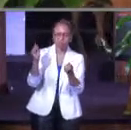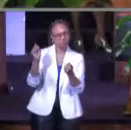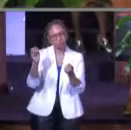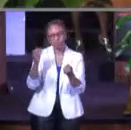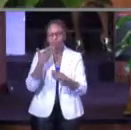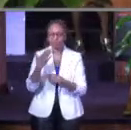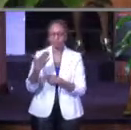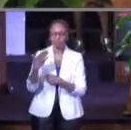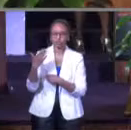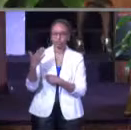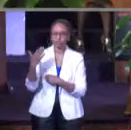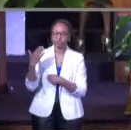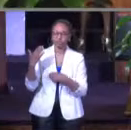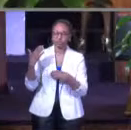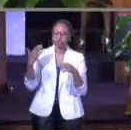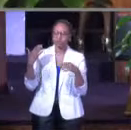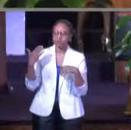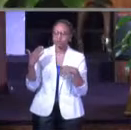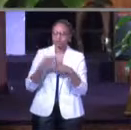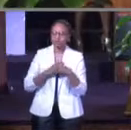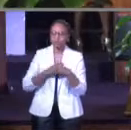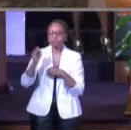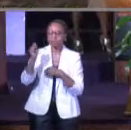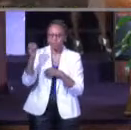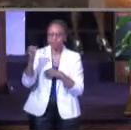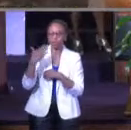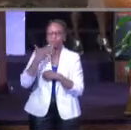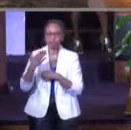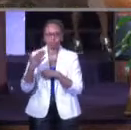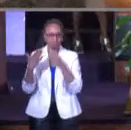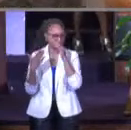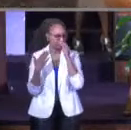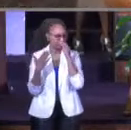He's been what? He's been what?